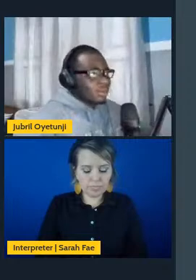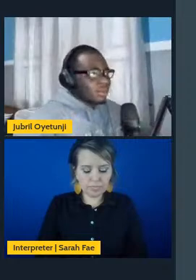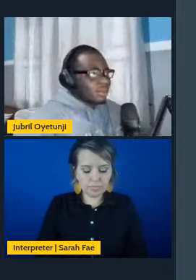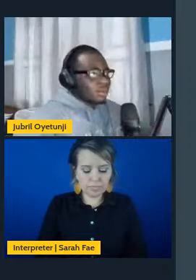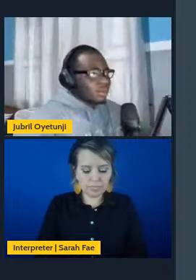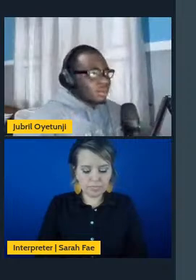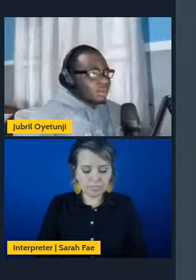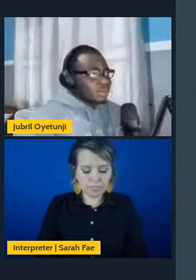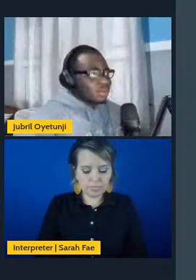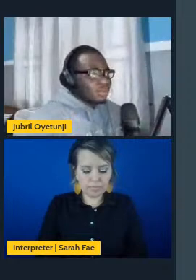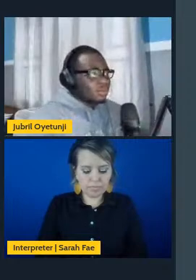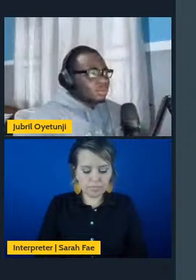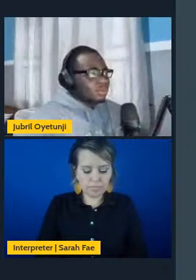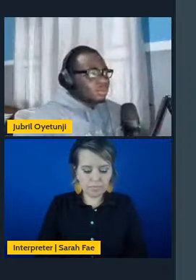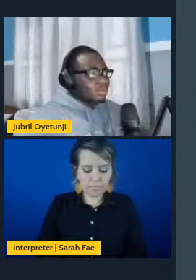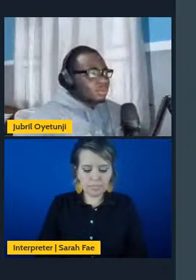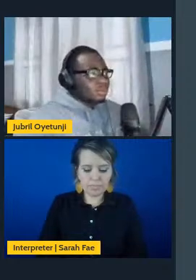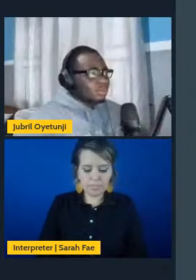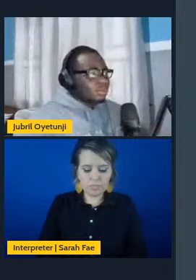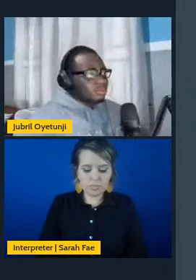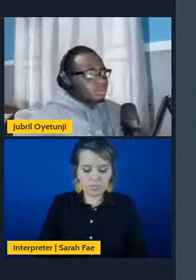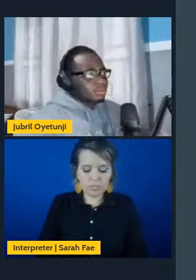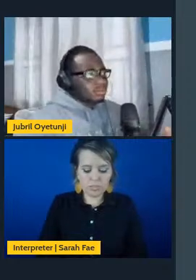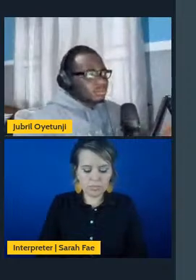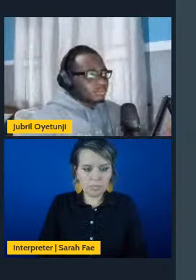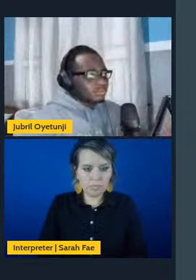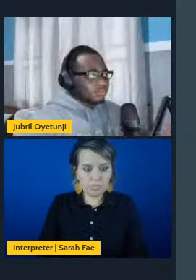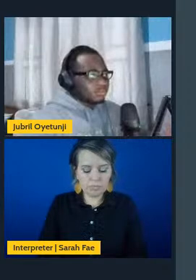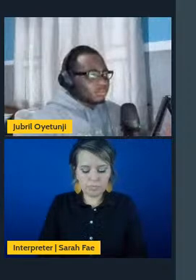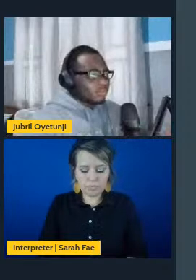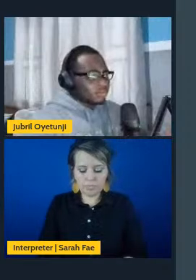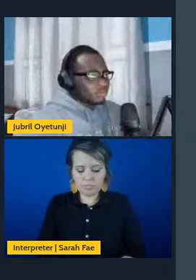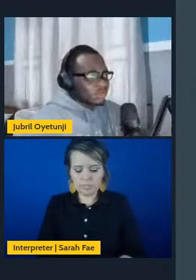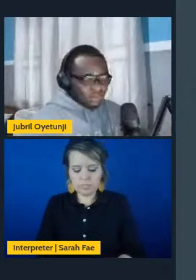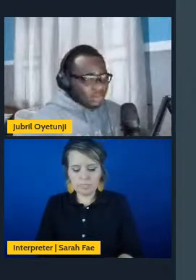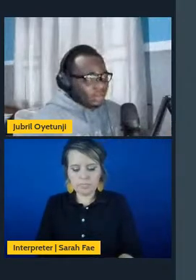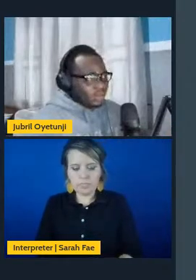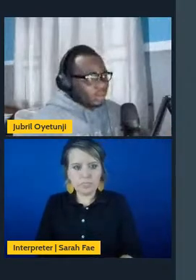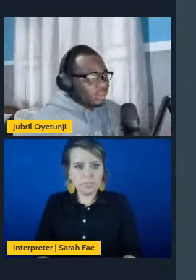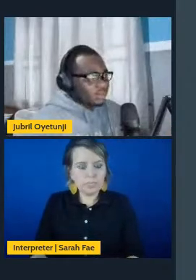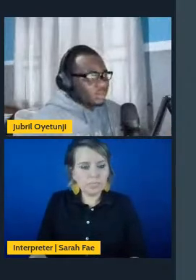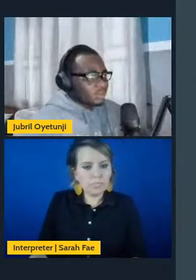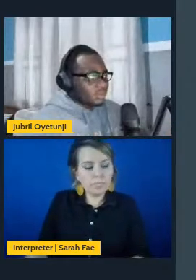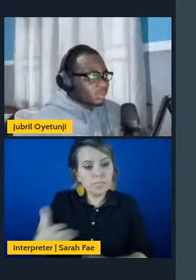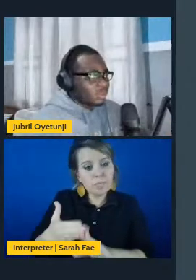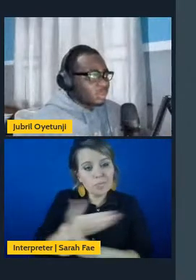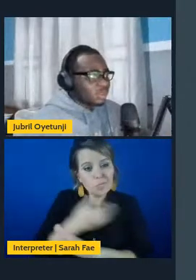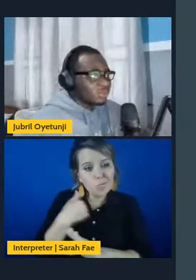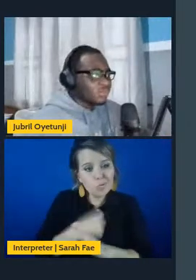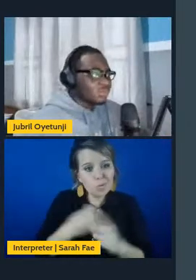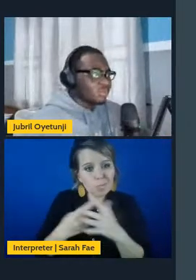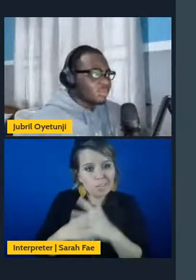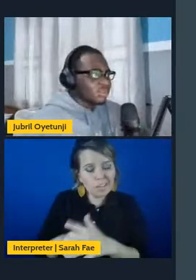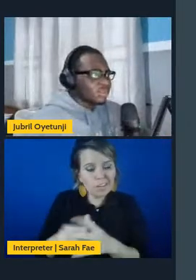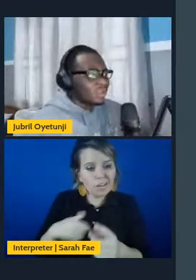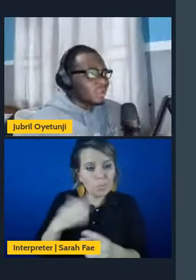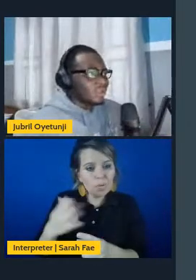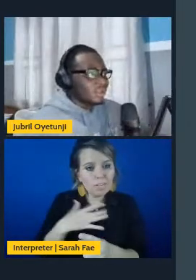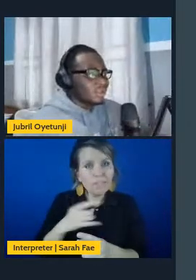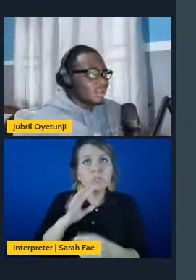So before we begin, I'd like to say a bit about the agenda. First, I'll be going over